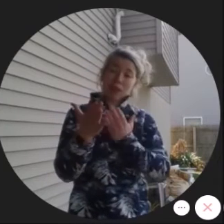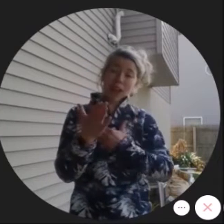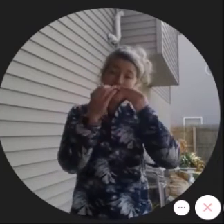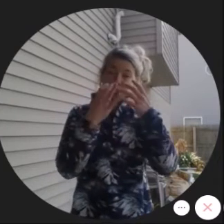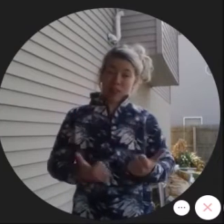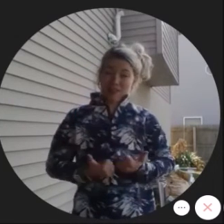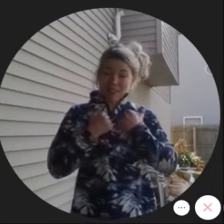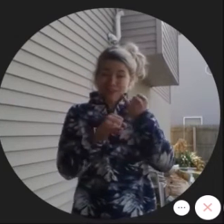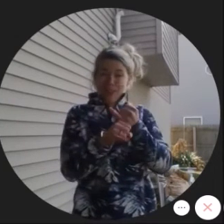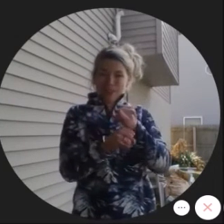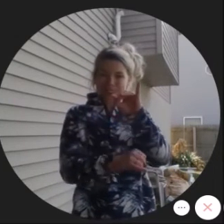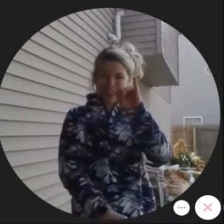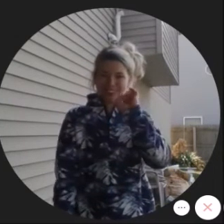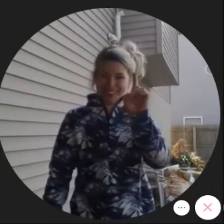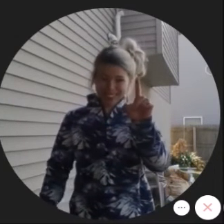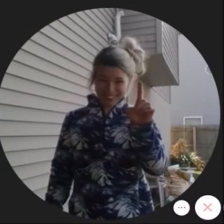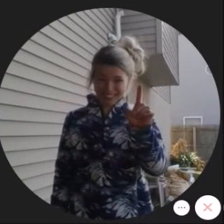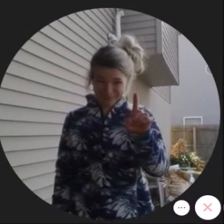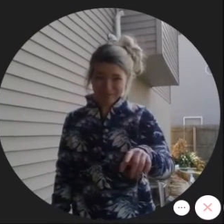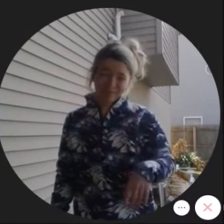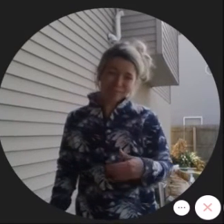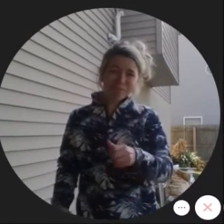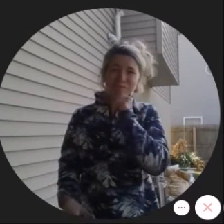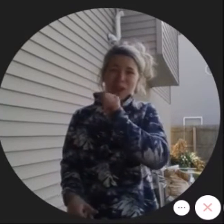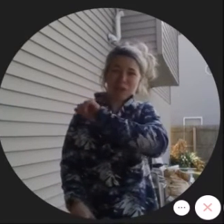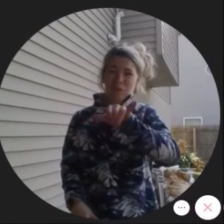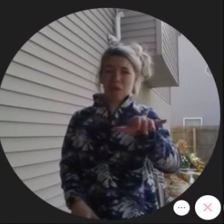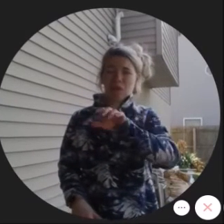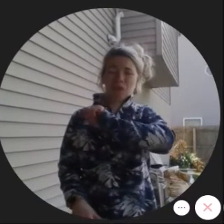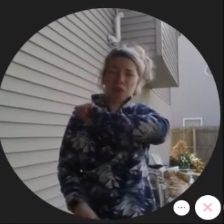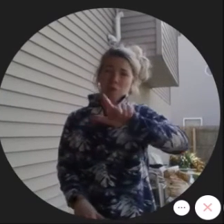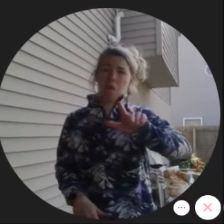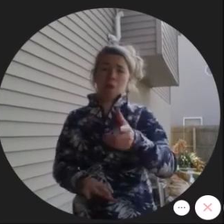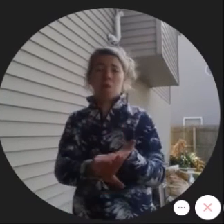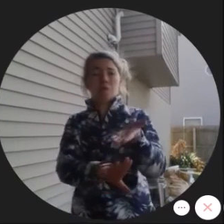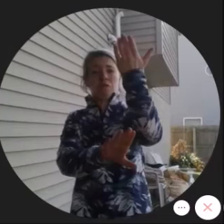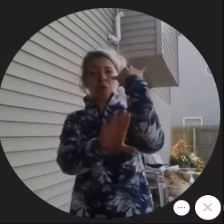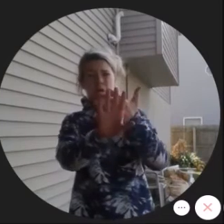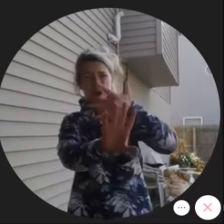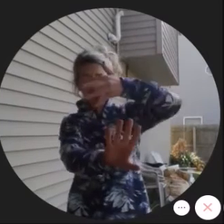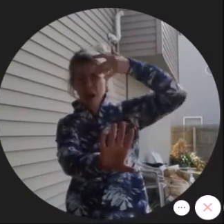campus. Some of our teachers live at ISD, but not most of them.